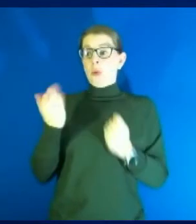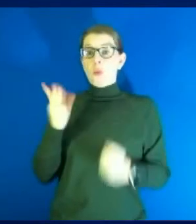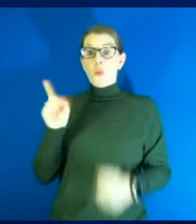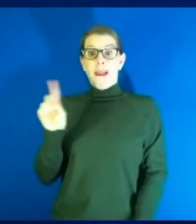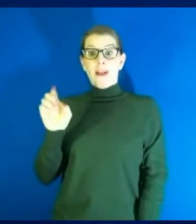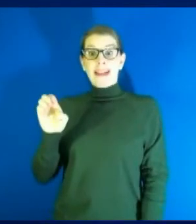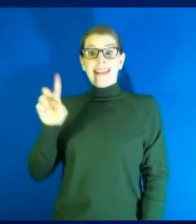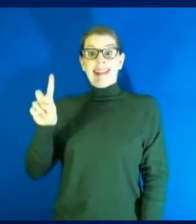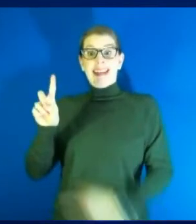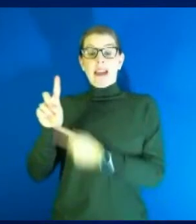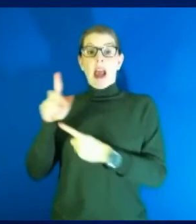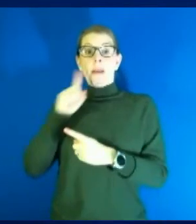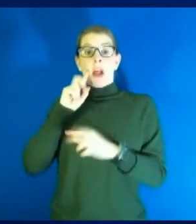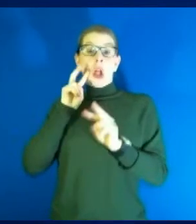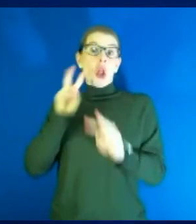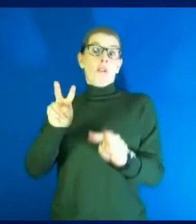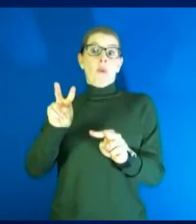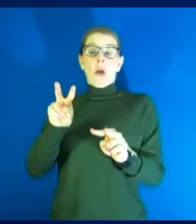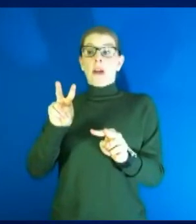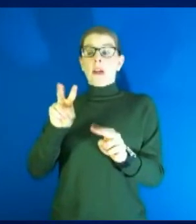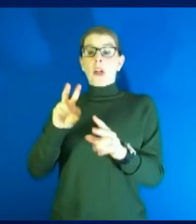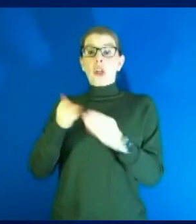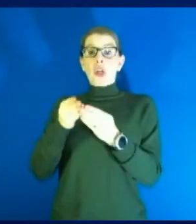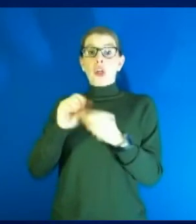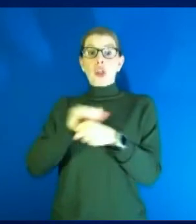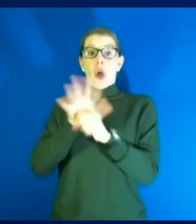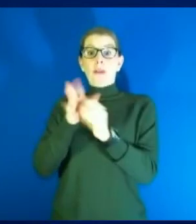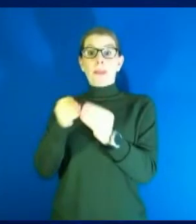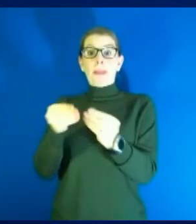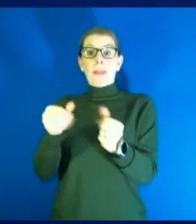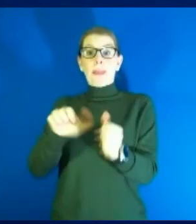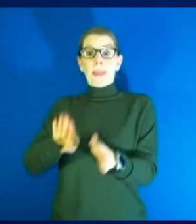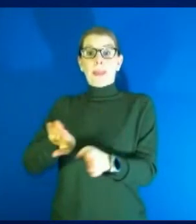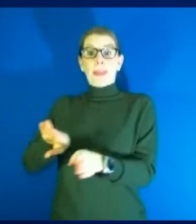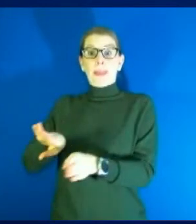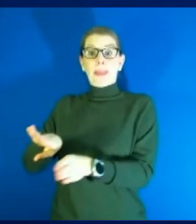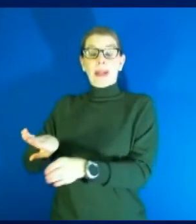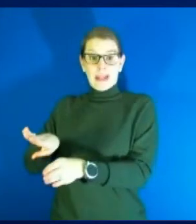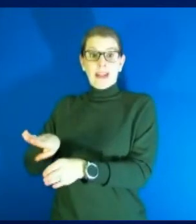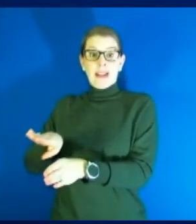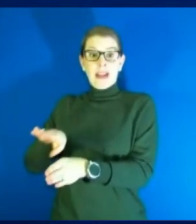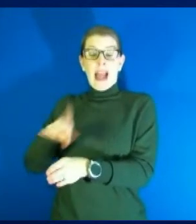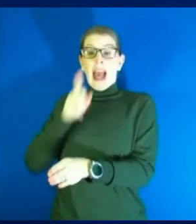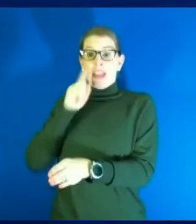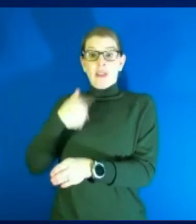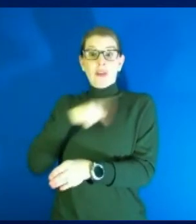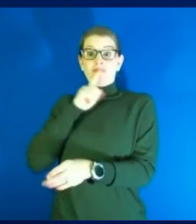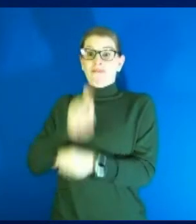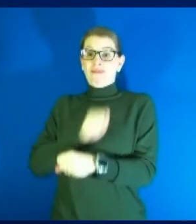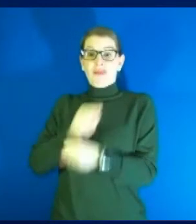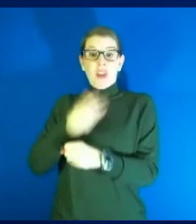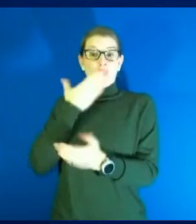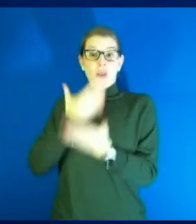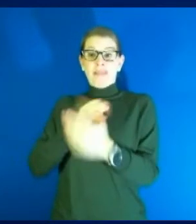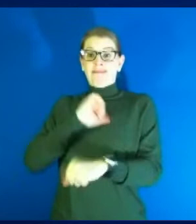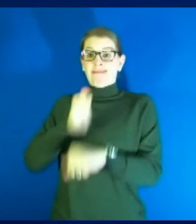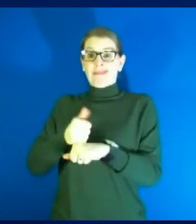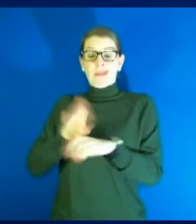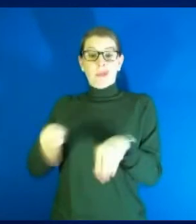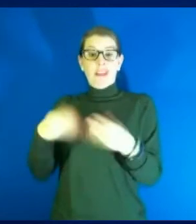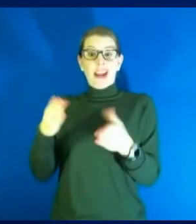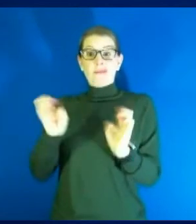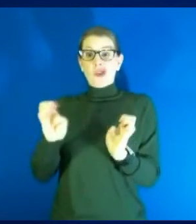forward to COVID being, kind of receding into the background, because I think we're really well set up to deliver better emergency care than we ever